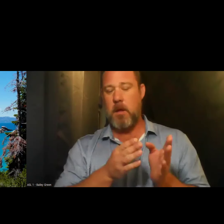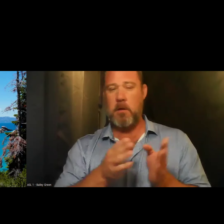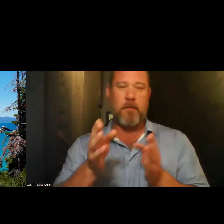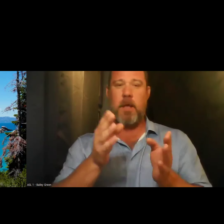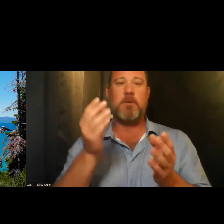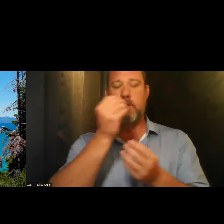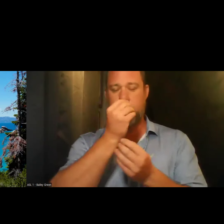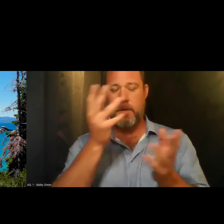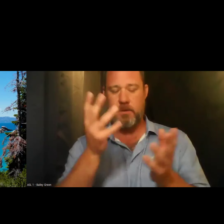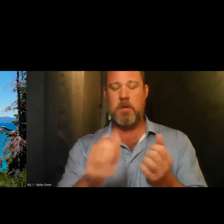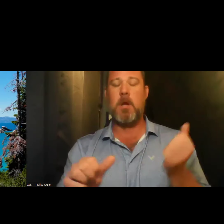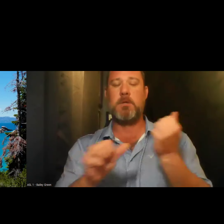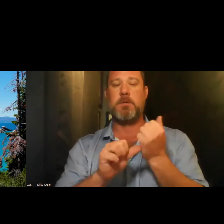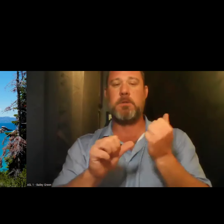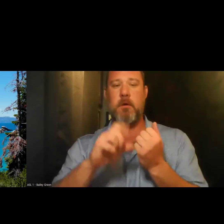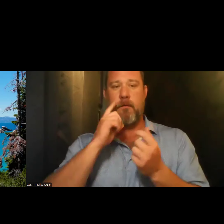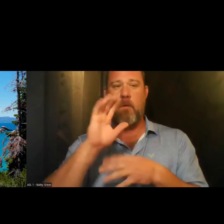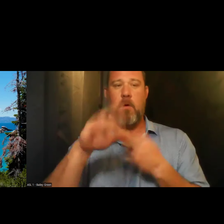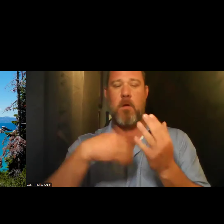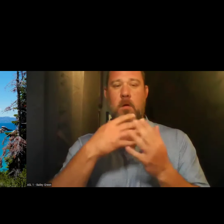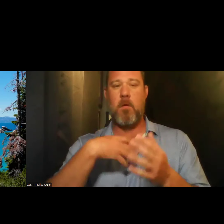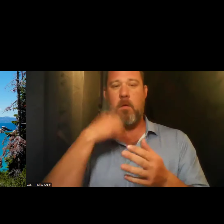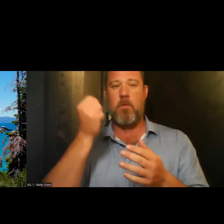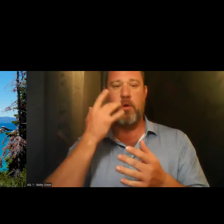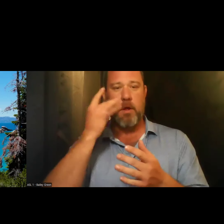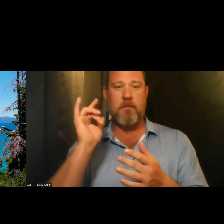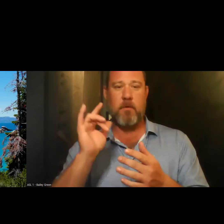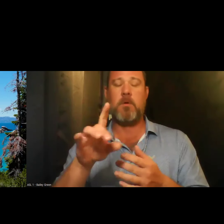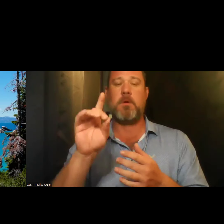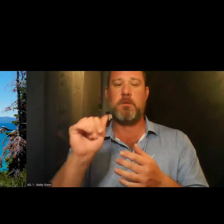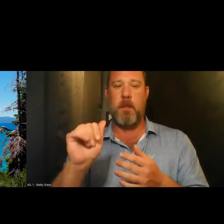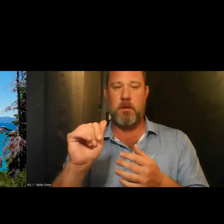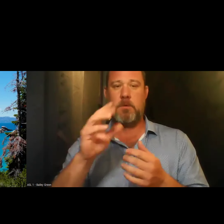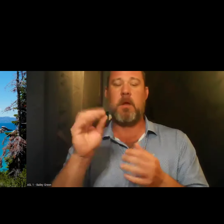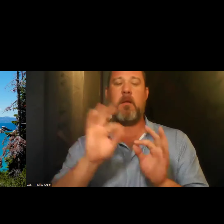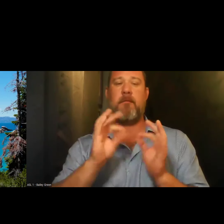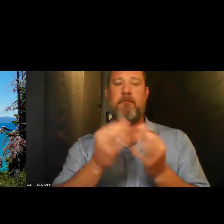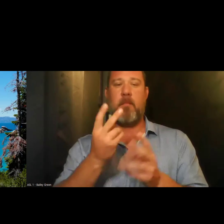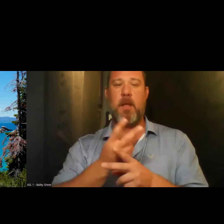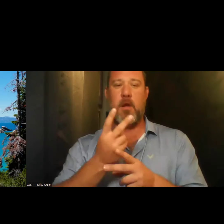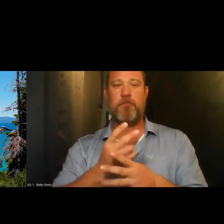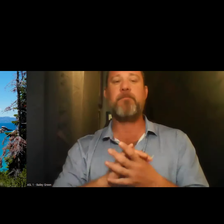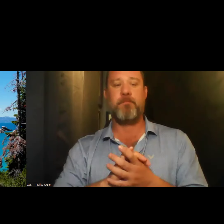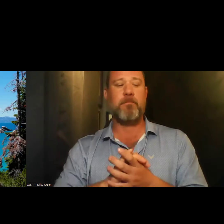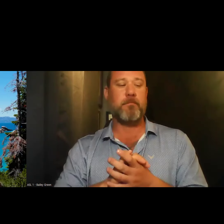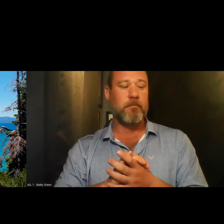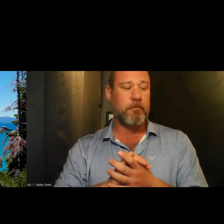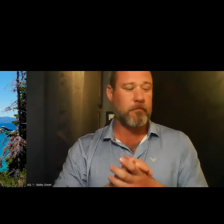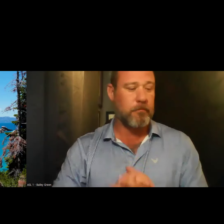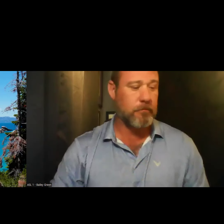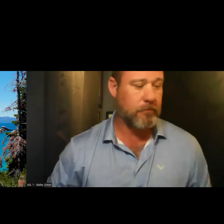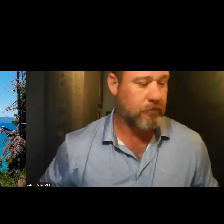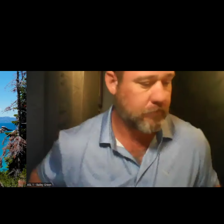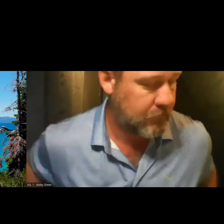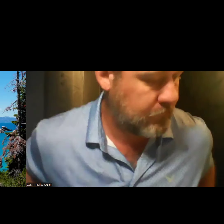information, and assistance for all older Californians, people with disabilities, and family caregivers. So you'll see more about